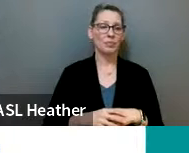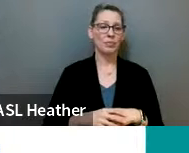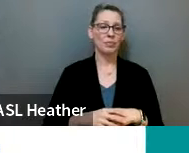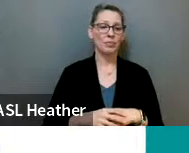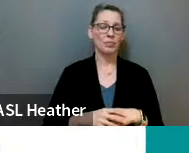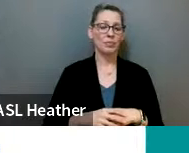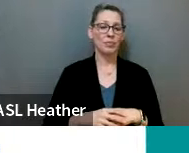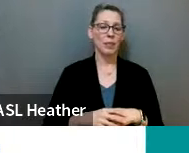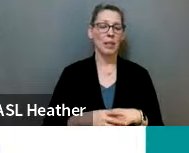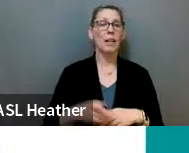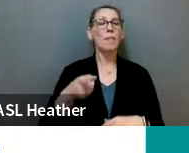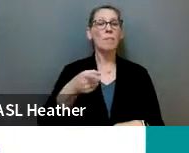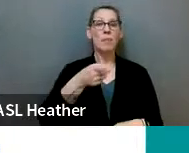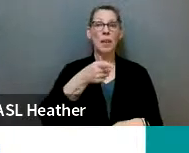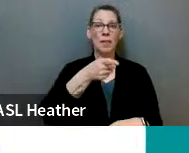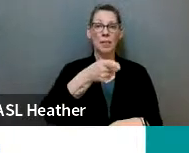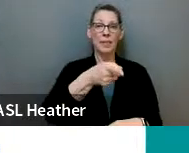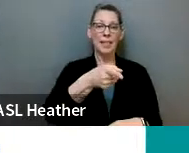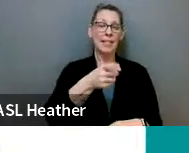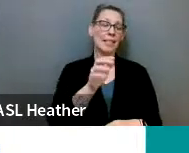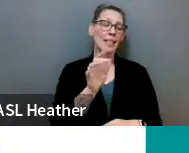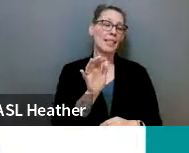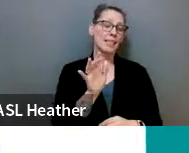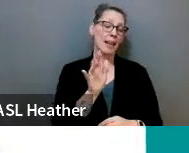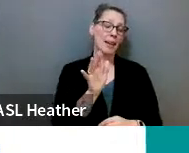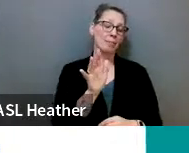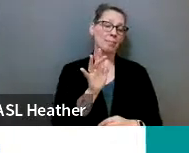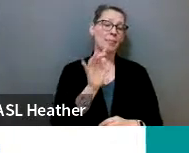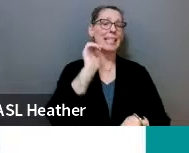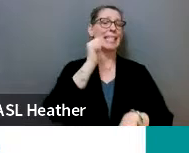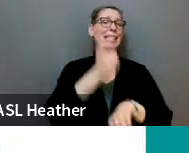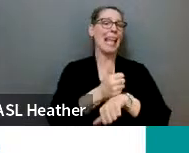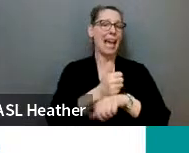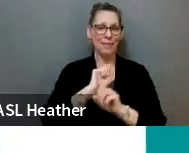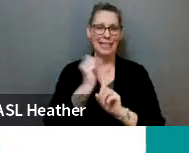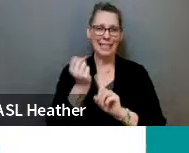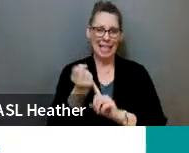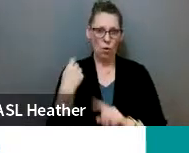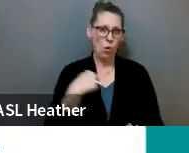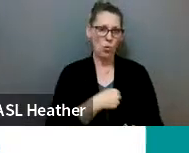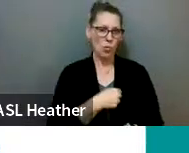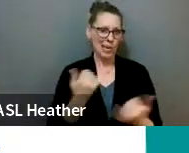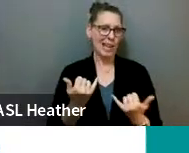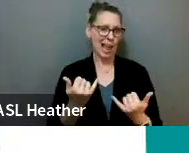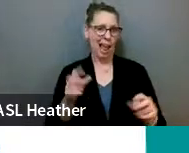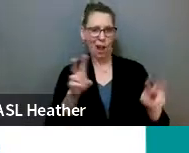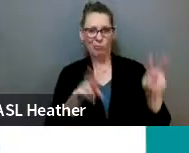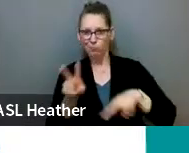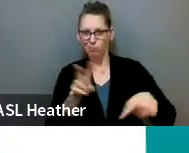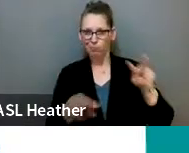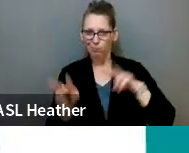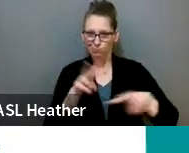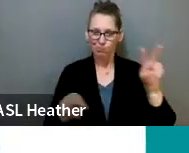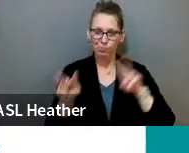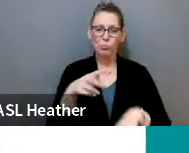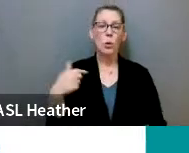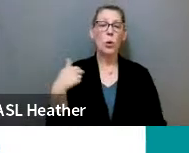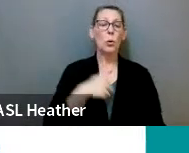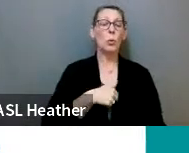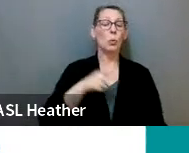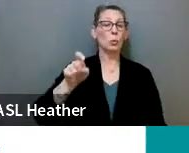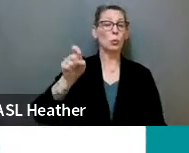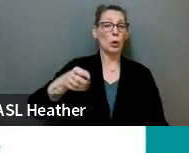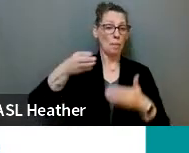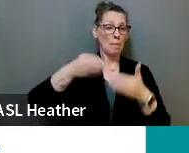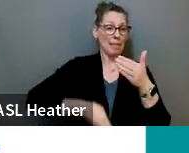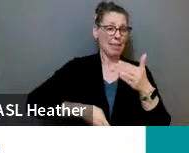And so then this is that set of scenarios that we are analyzing right now. What we are supposed to complete that